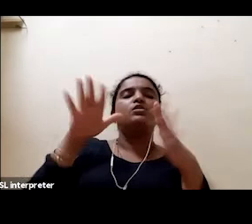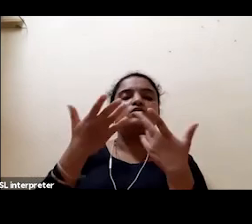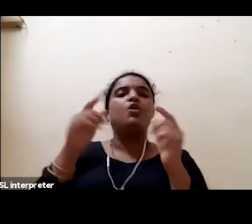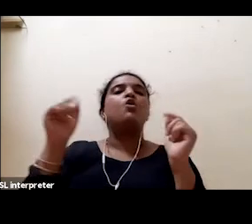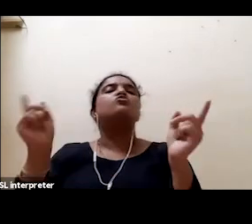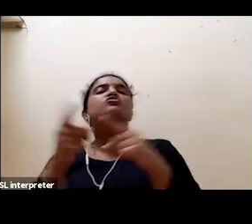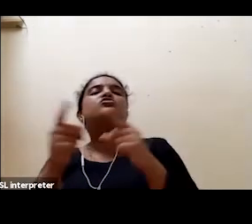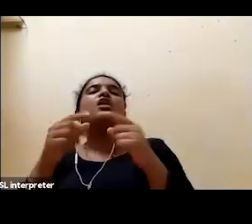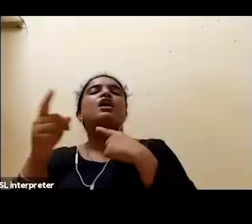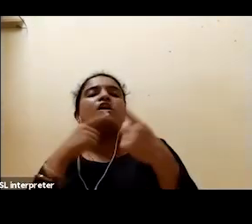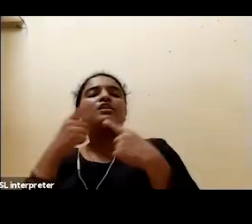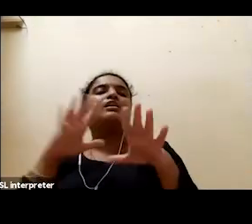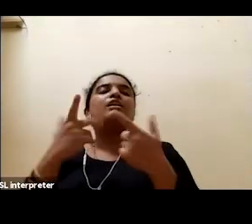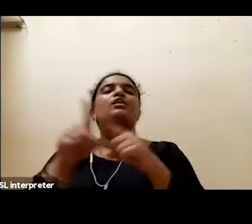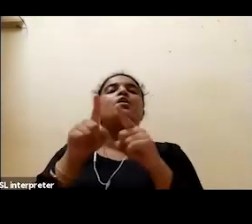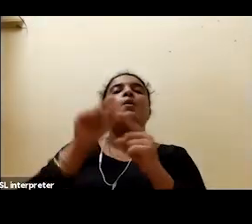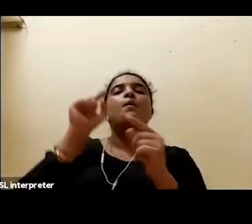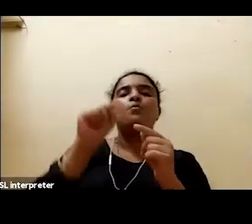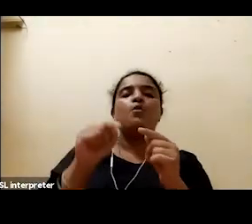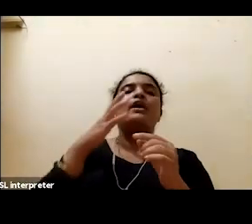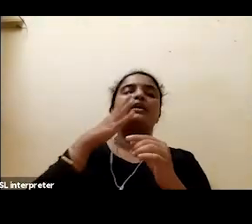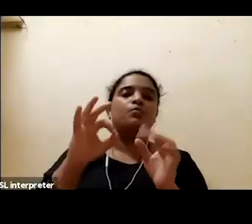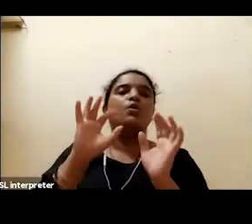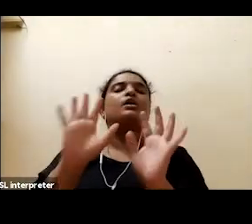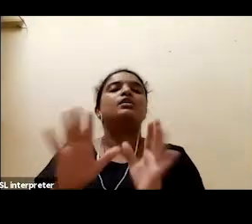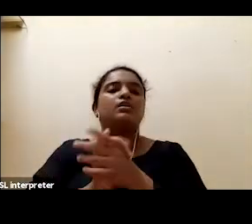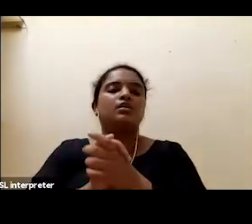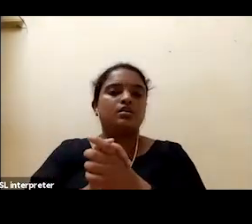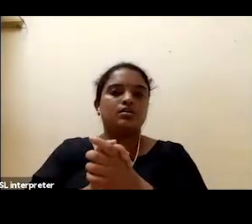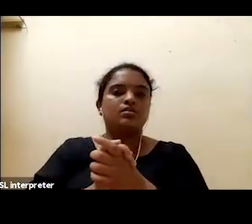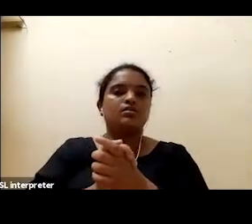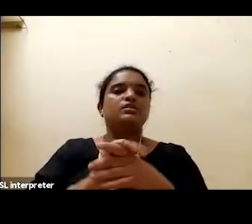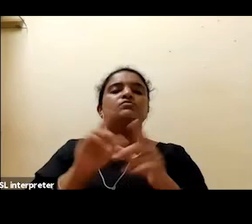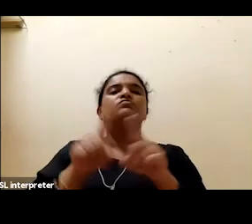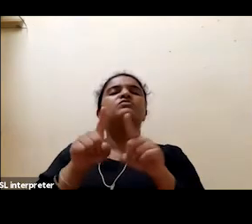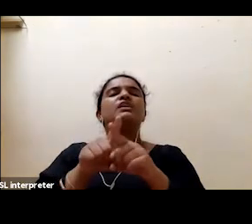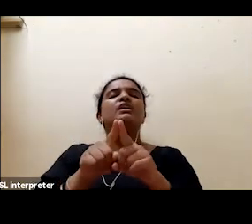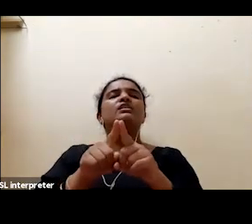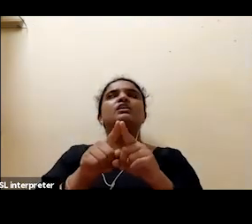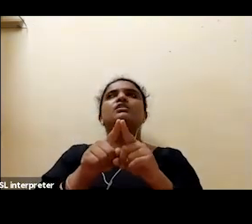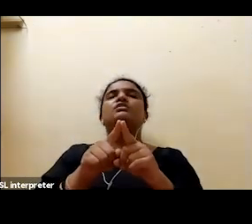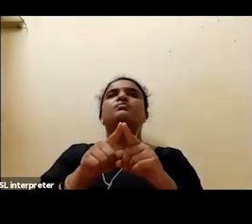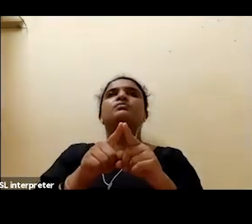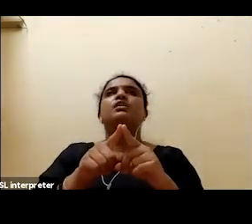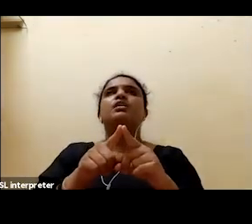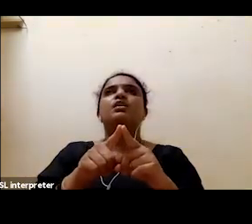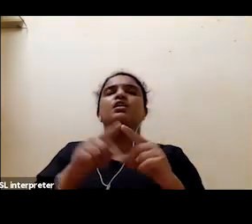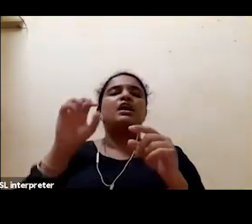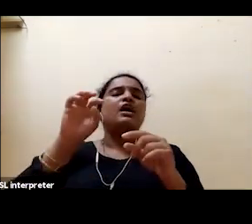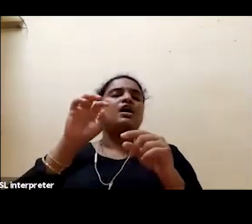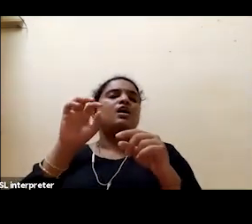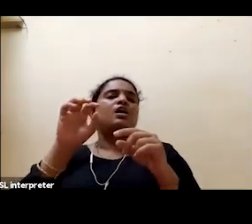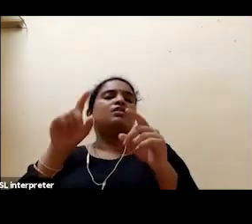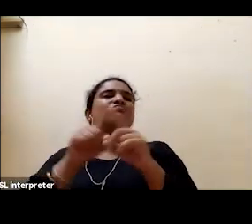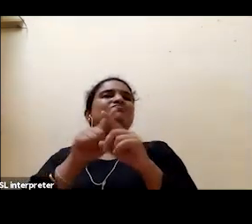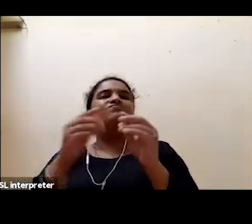have to get straight to the point. There's no time or there's no extra words to set the stage, and like